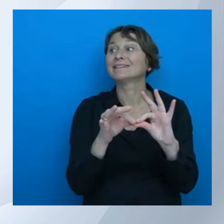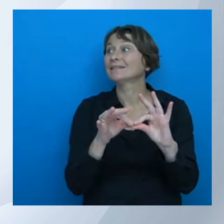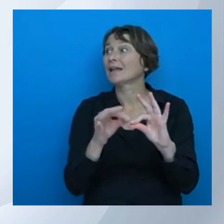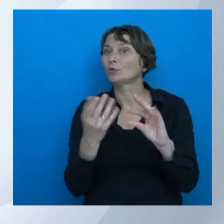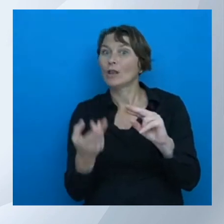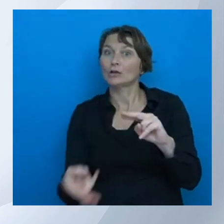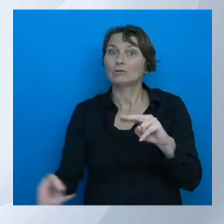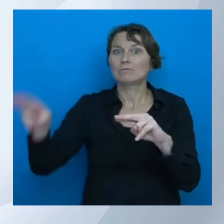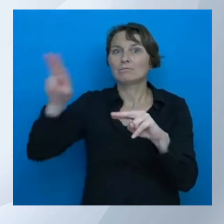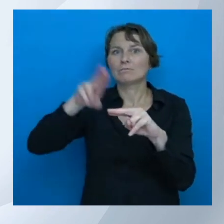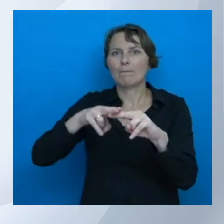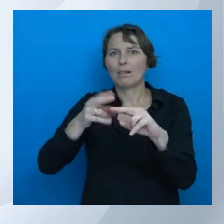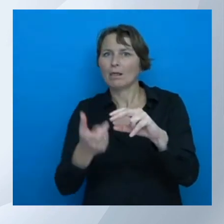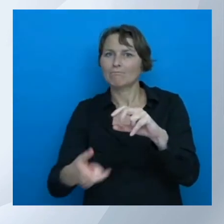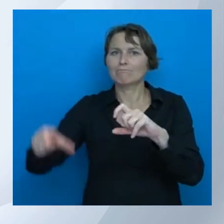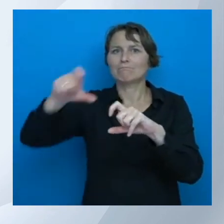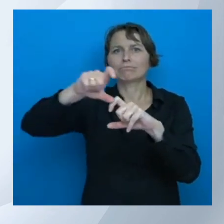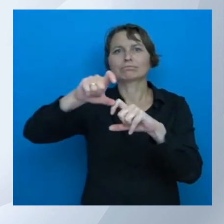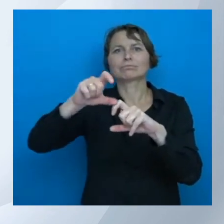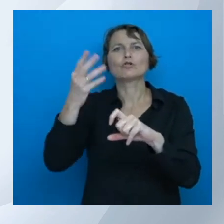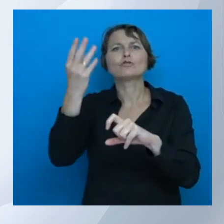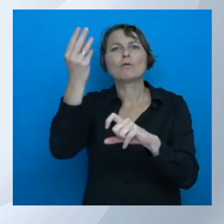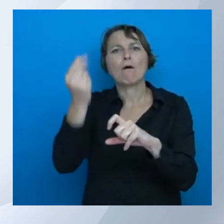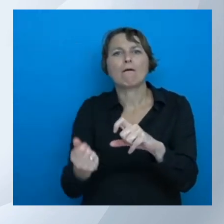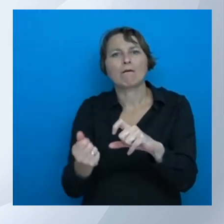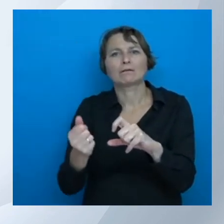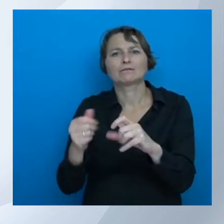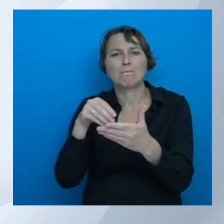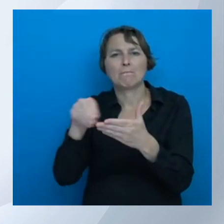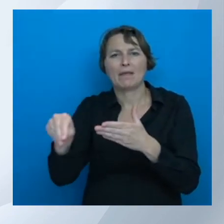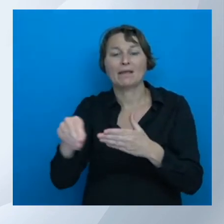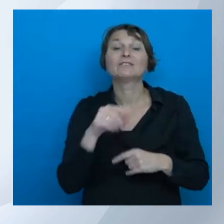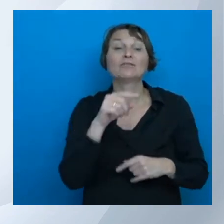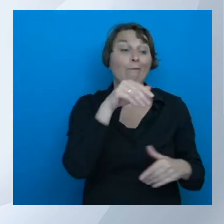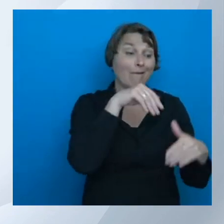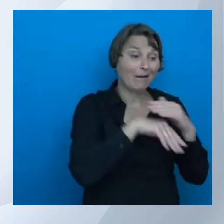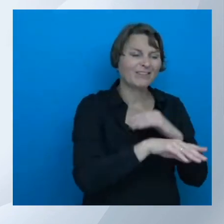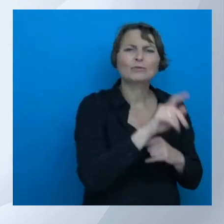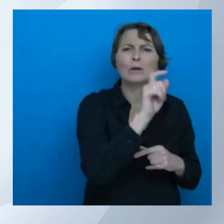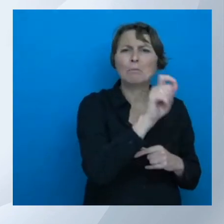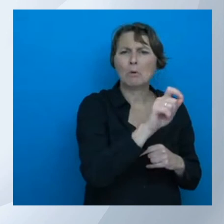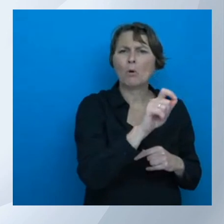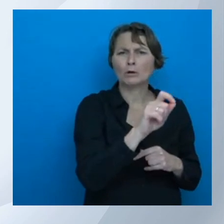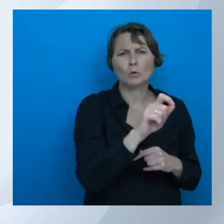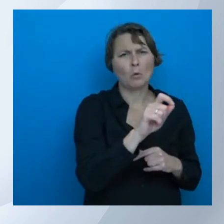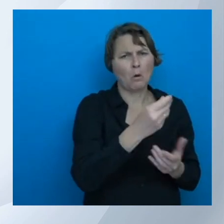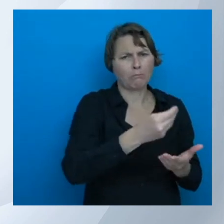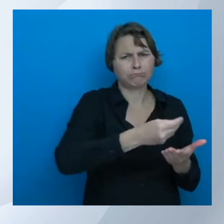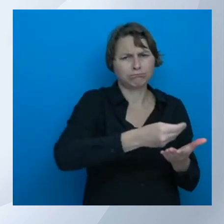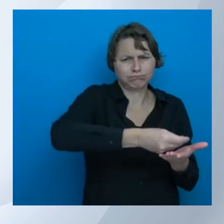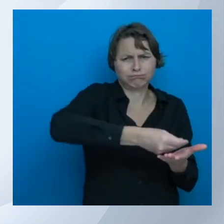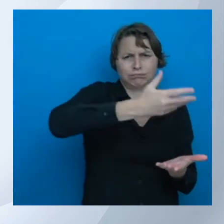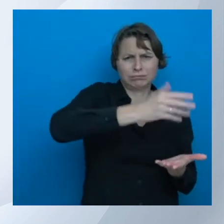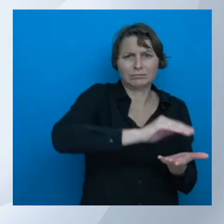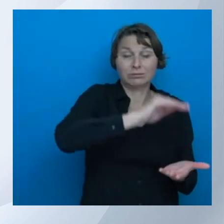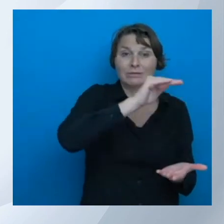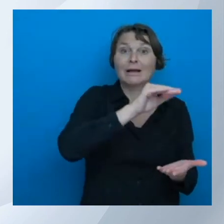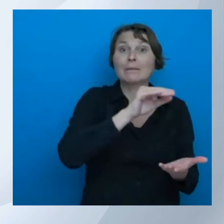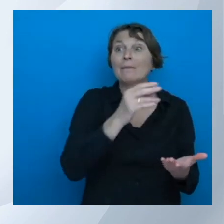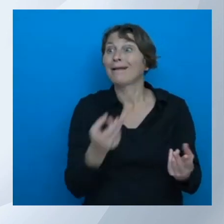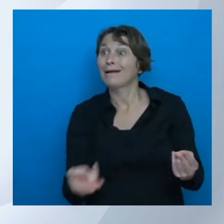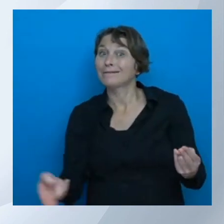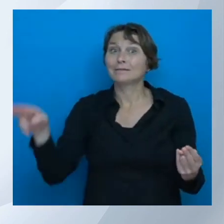a minimal, like an entry point cost is still pretty high. This will end up costing you a lot of